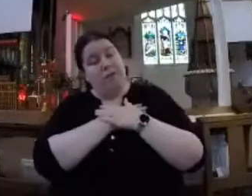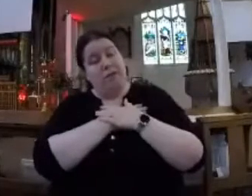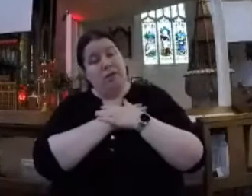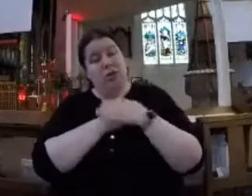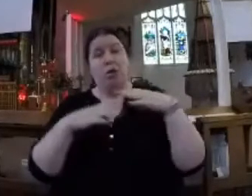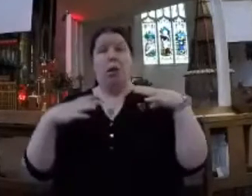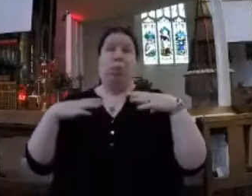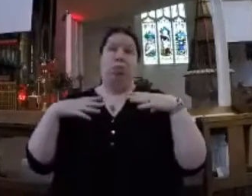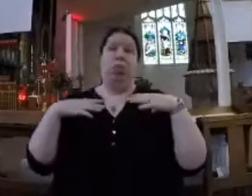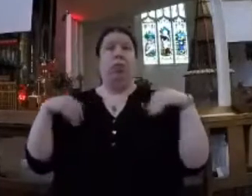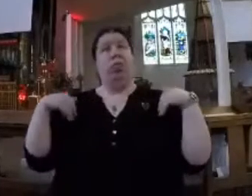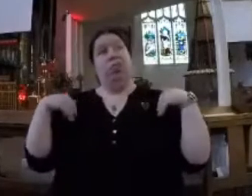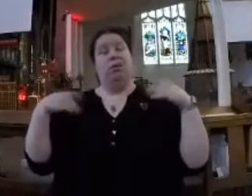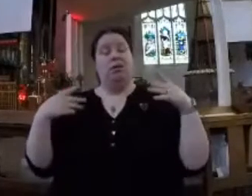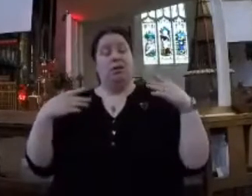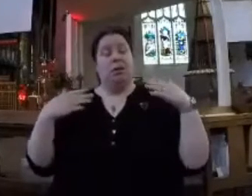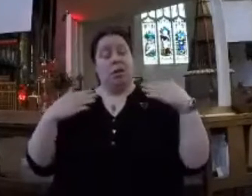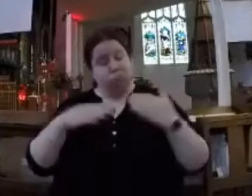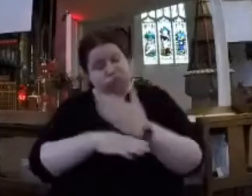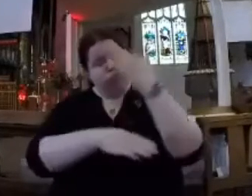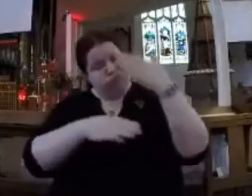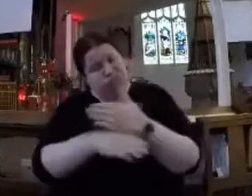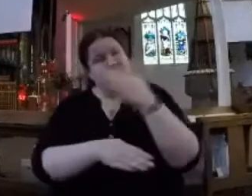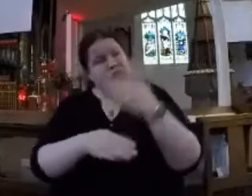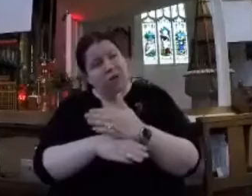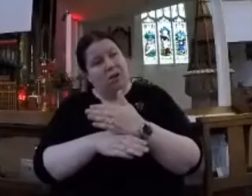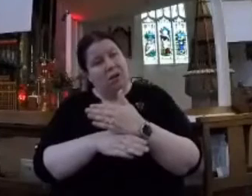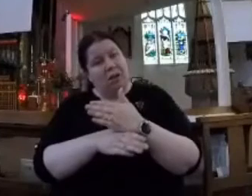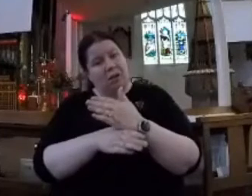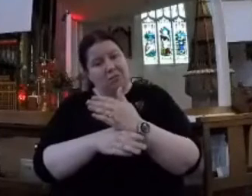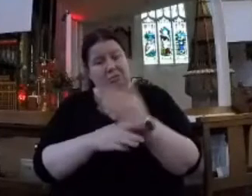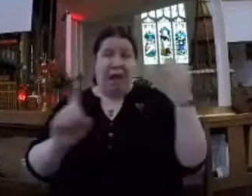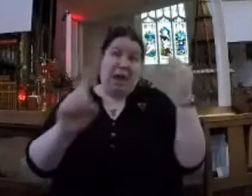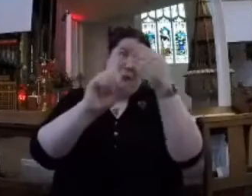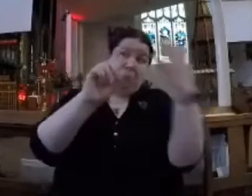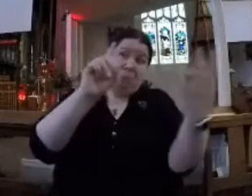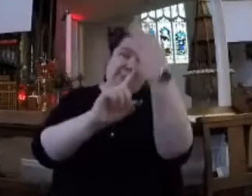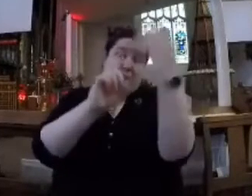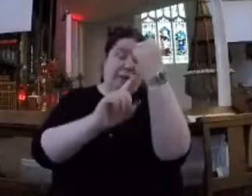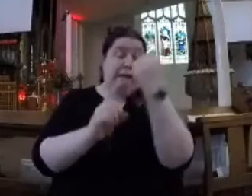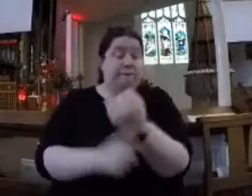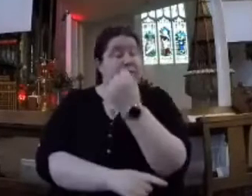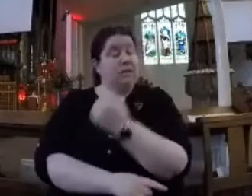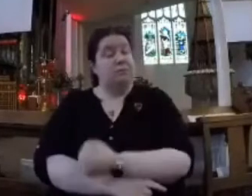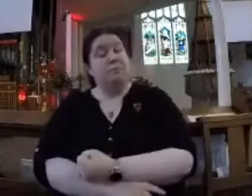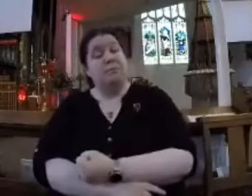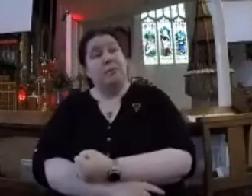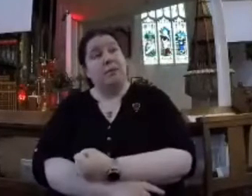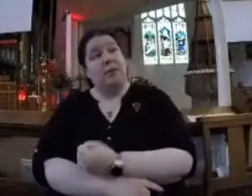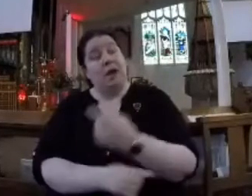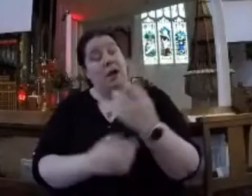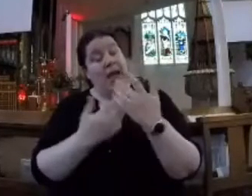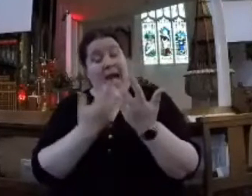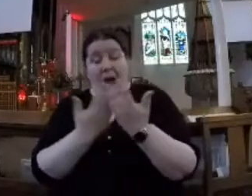inactive. It's productive, it's fruitful, it accomplishes a purpose. And the way of love is not